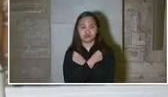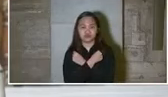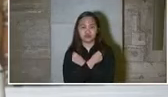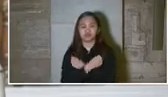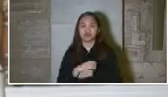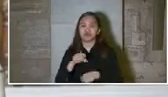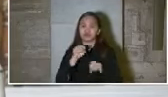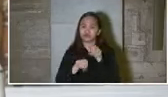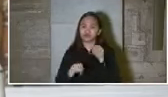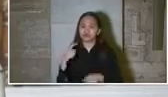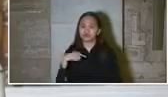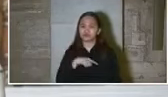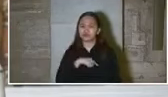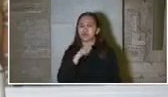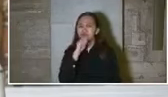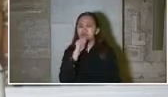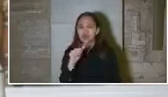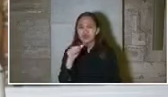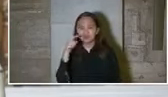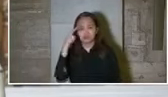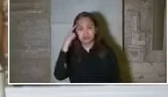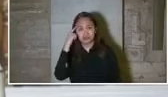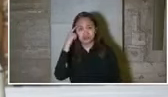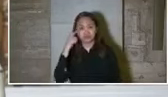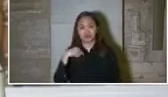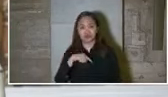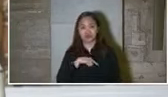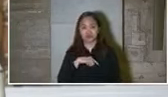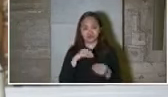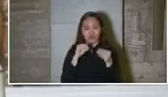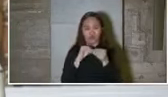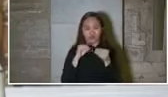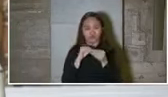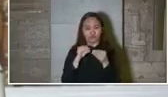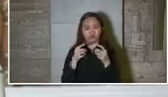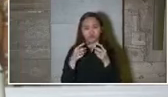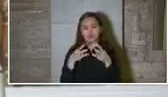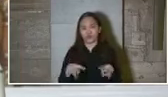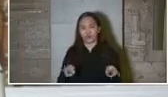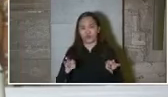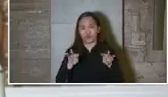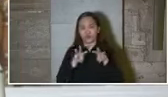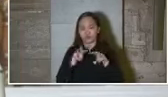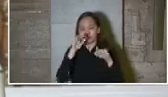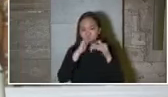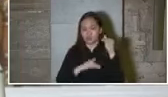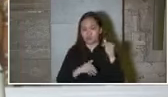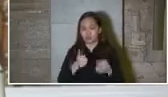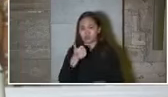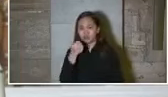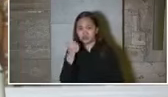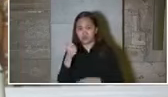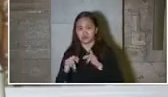So let us not think that we are more deserving than others.